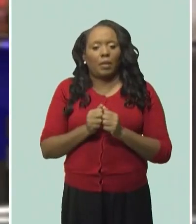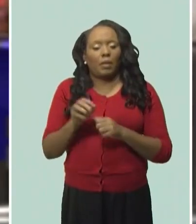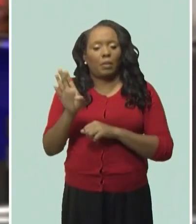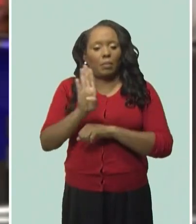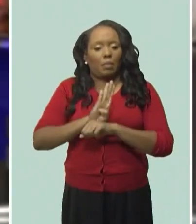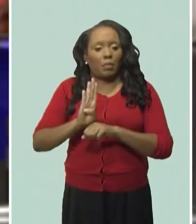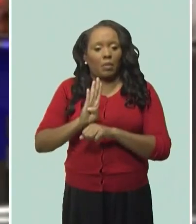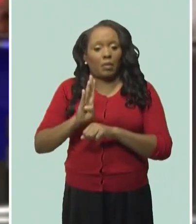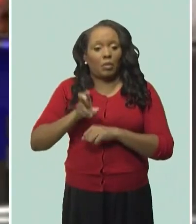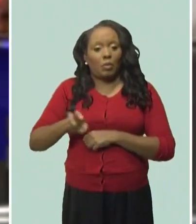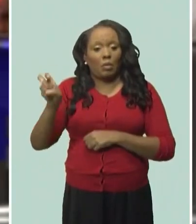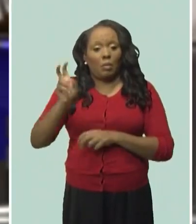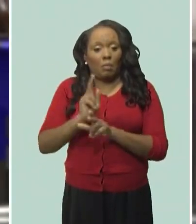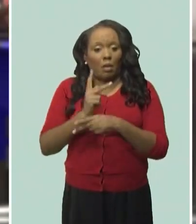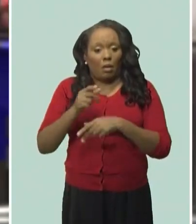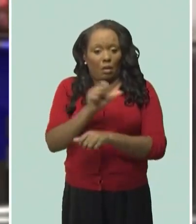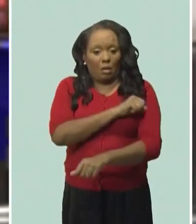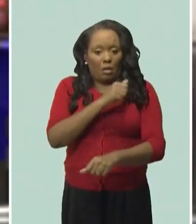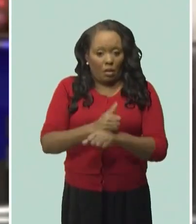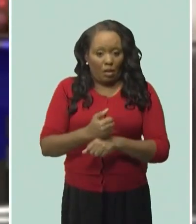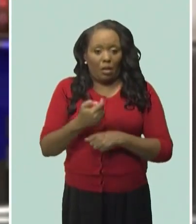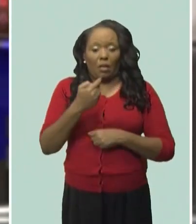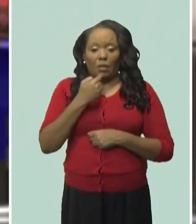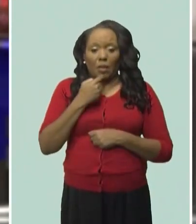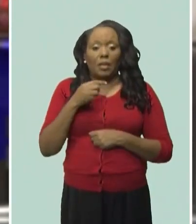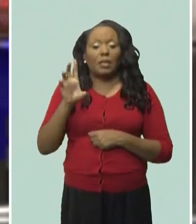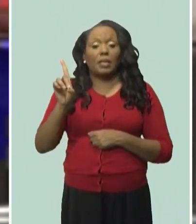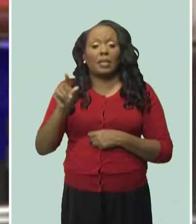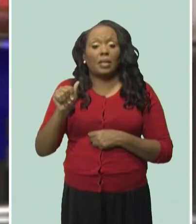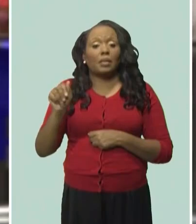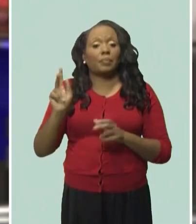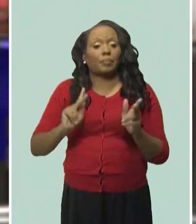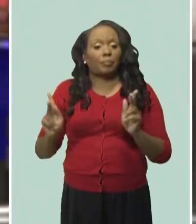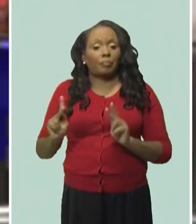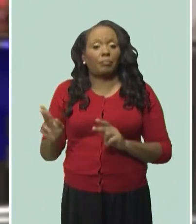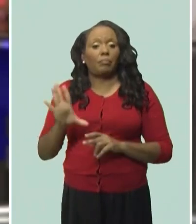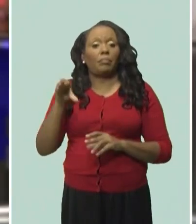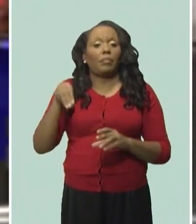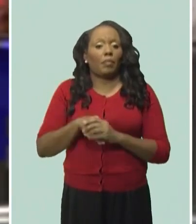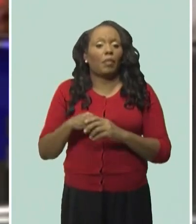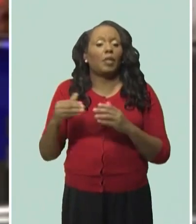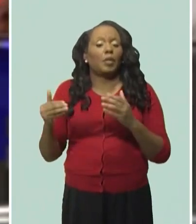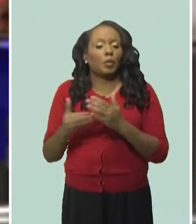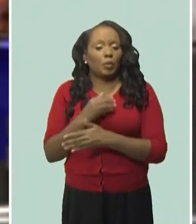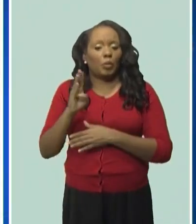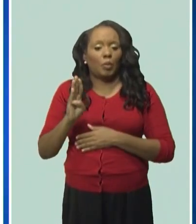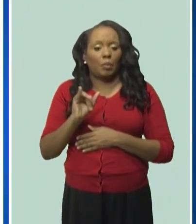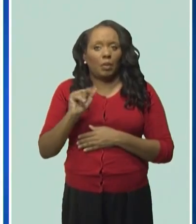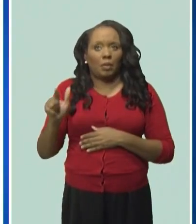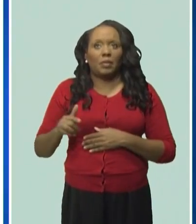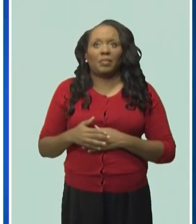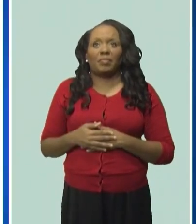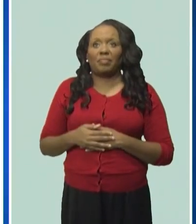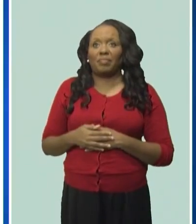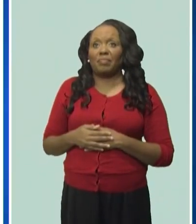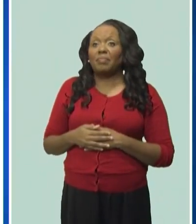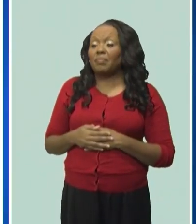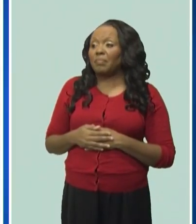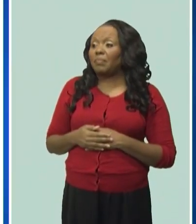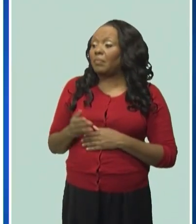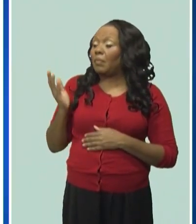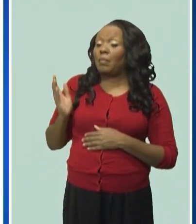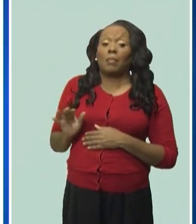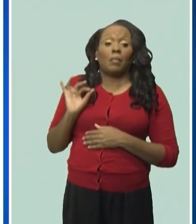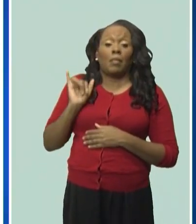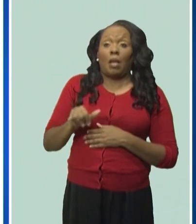Authority, Lana Harewood, says they have not been left out of the new tourist accommodation bill. That bill right now is with